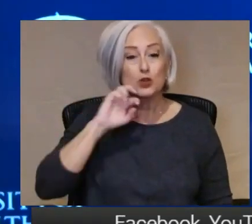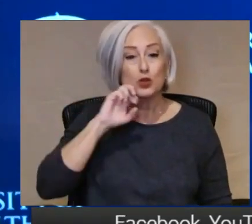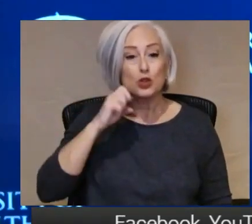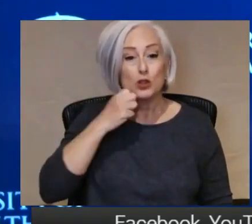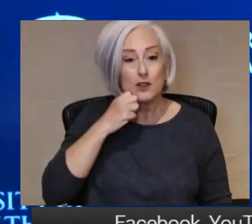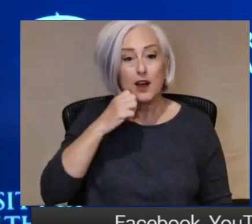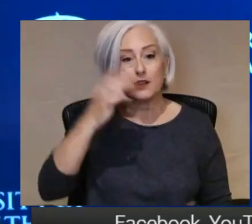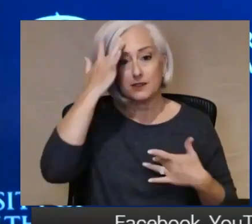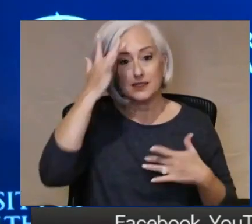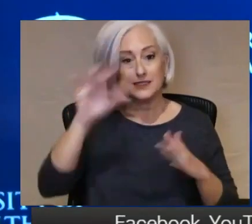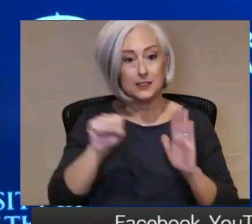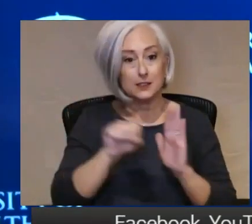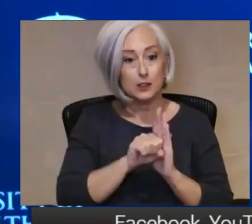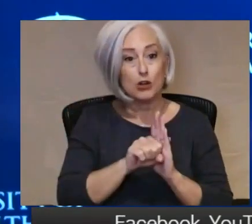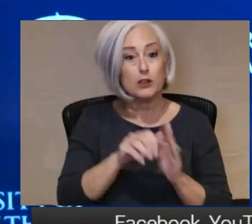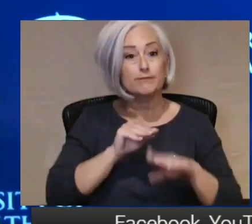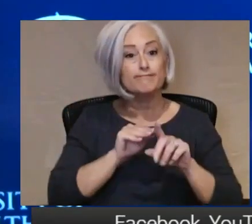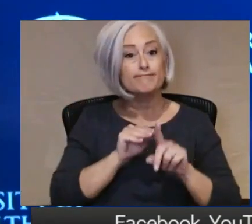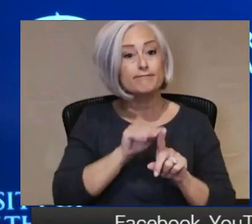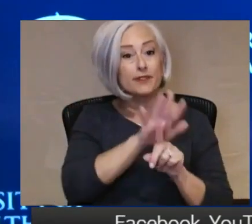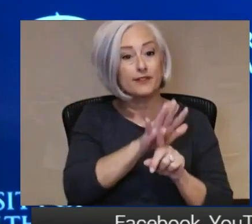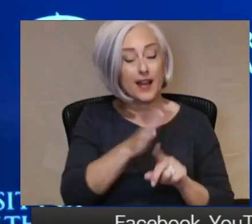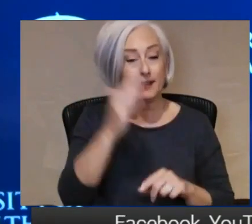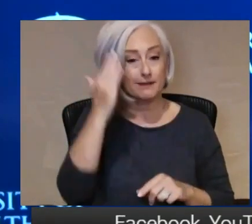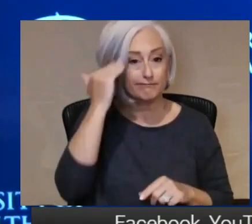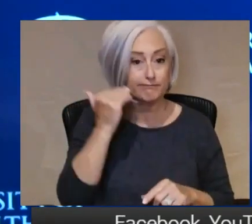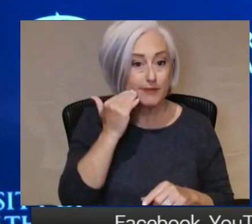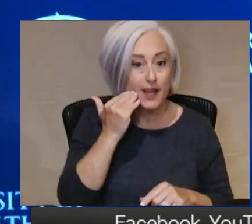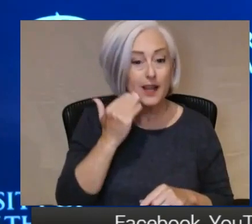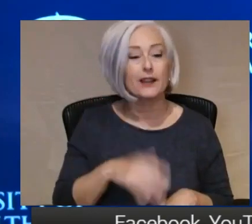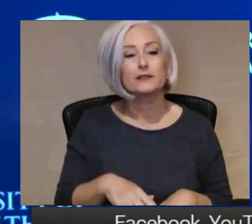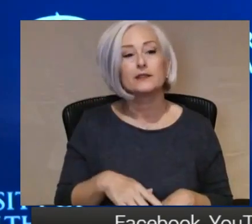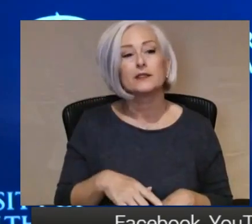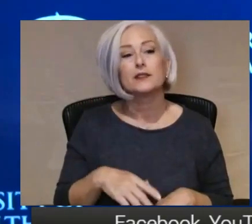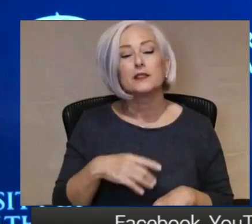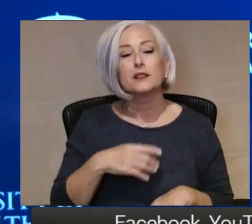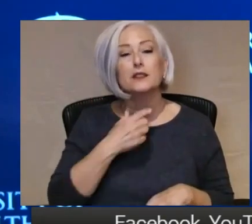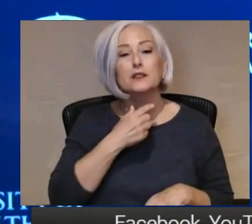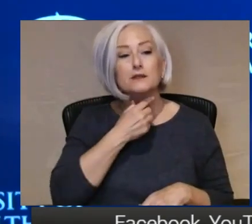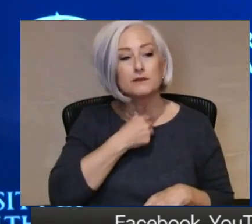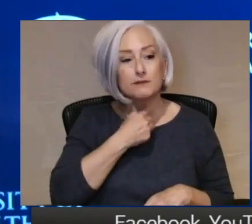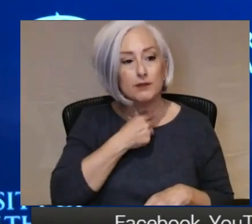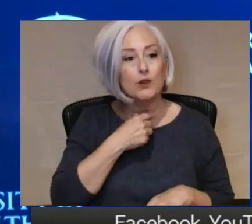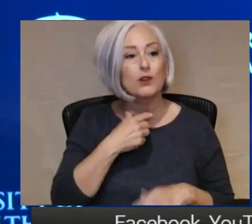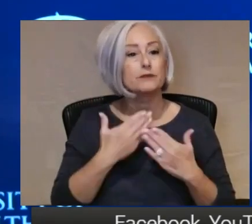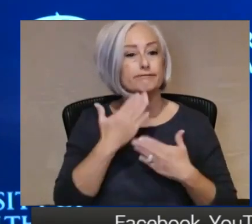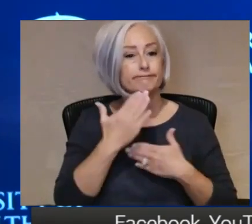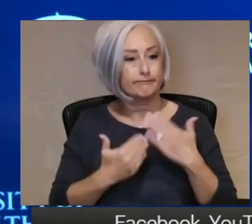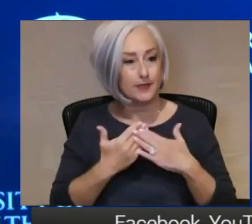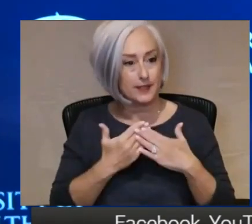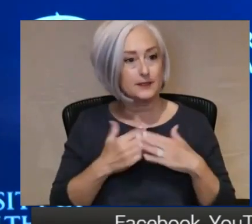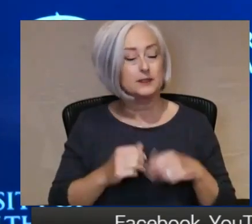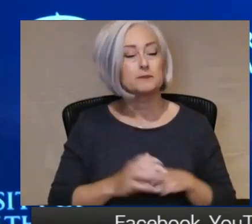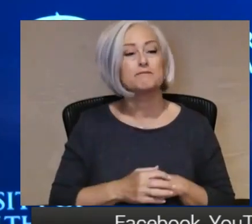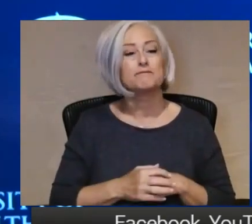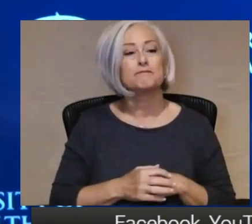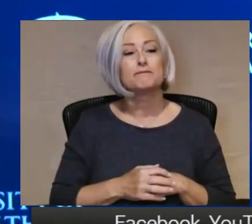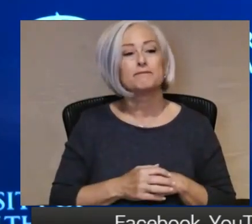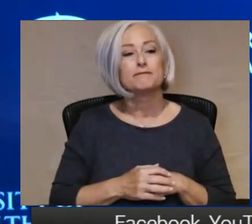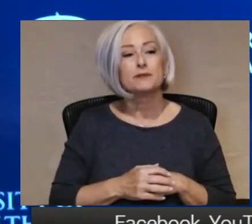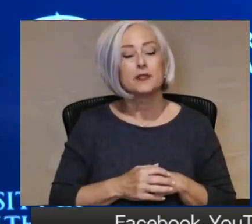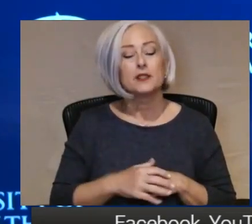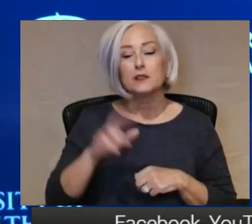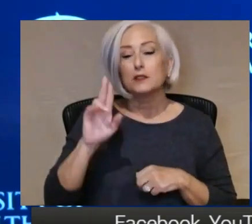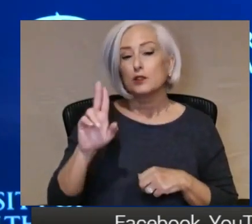even your voice. The University of Kansas Health System is closing in on the 100th patient for a non-invasive treatment approved by